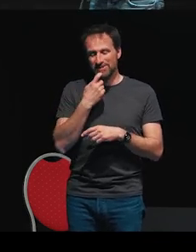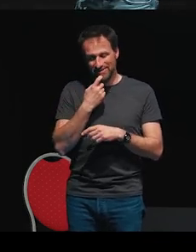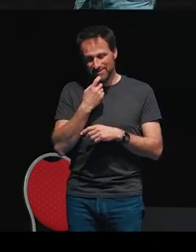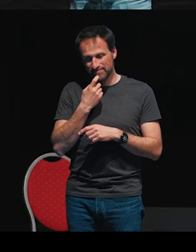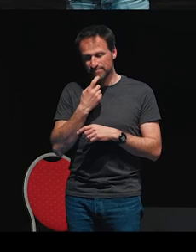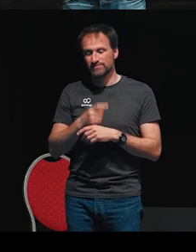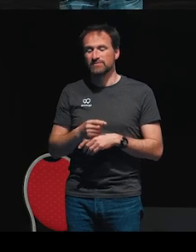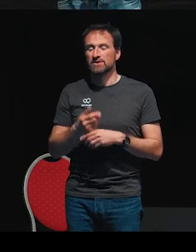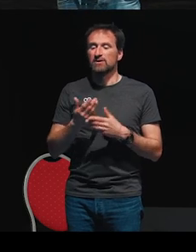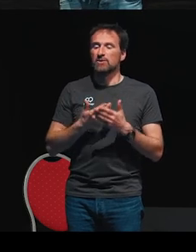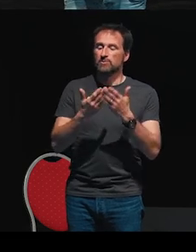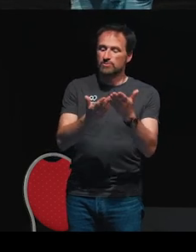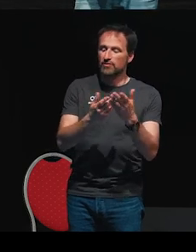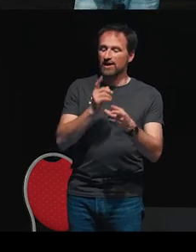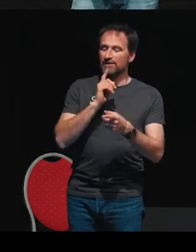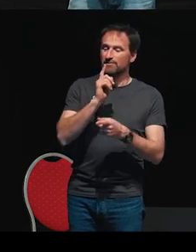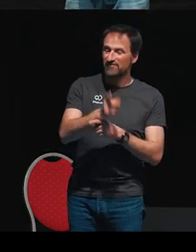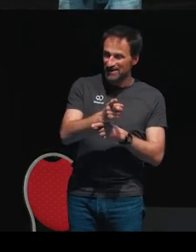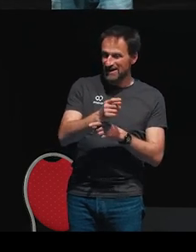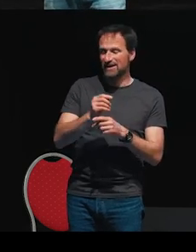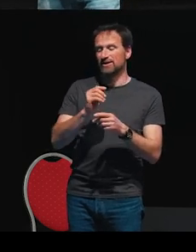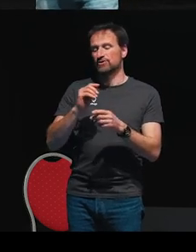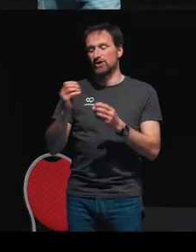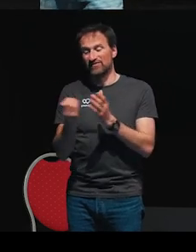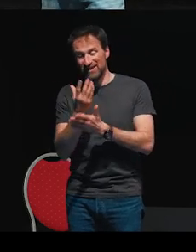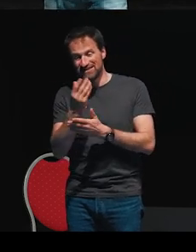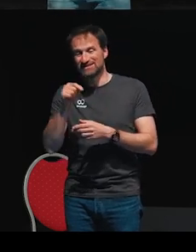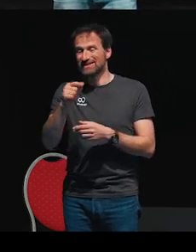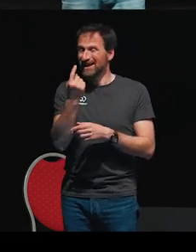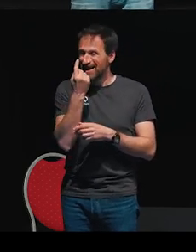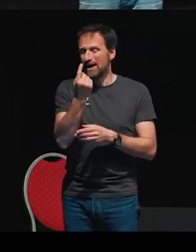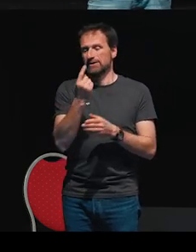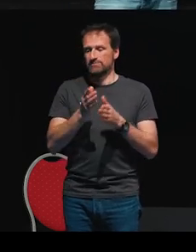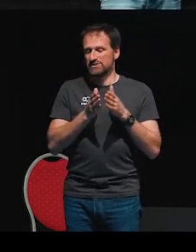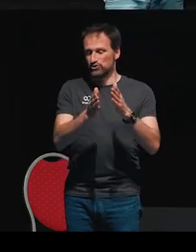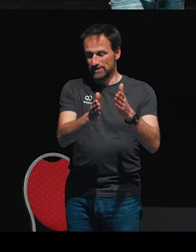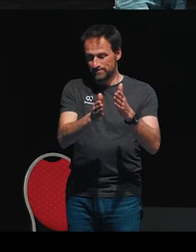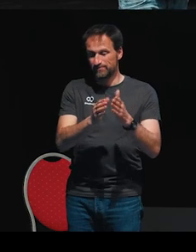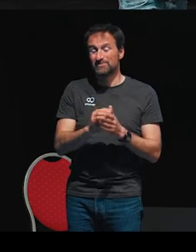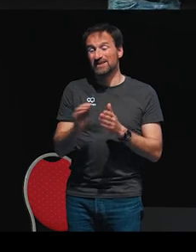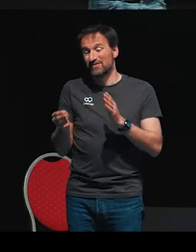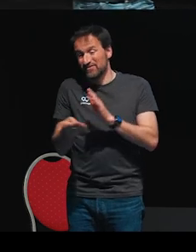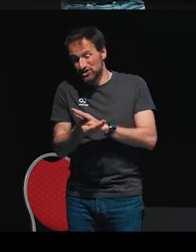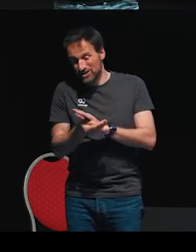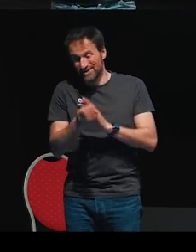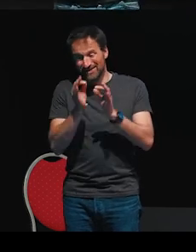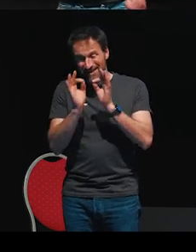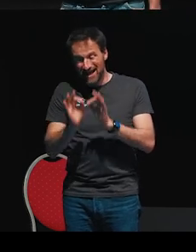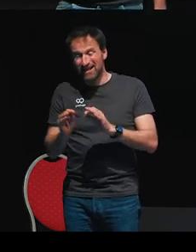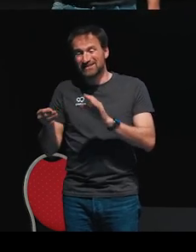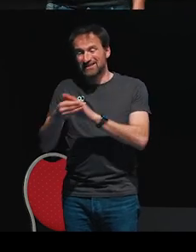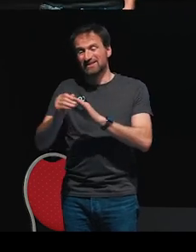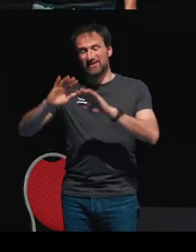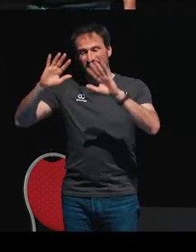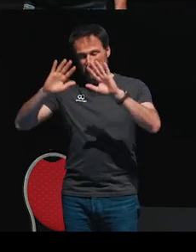single stream, hide details behind a facet, and my most favorite one, adopt and